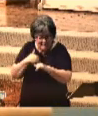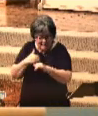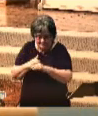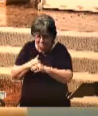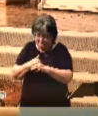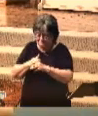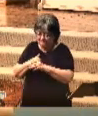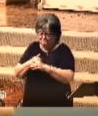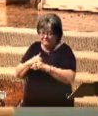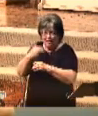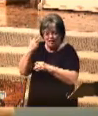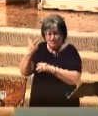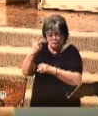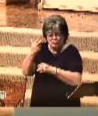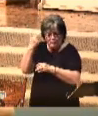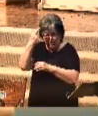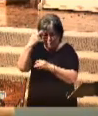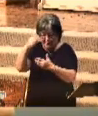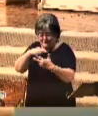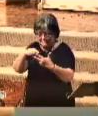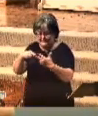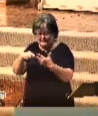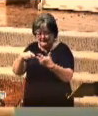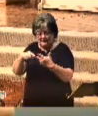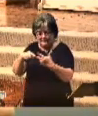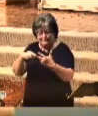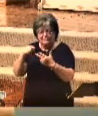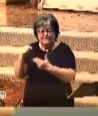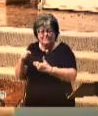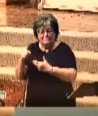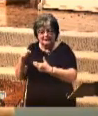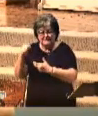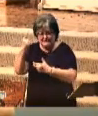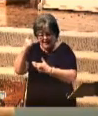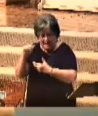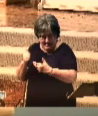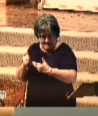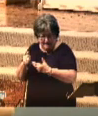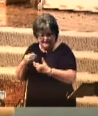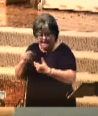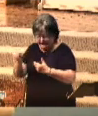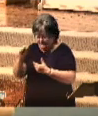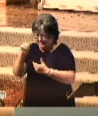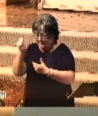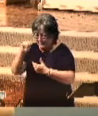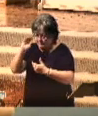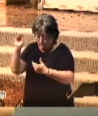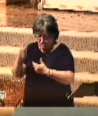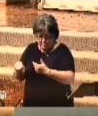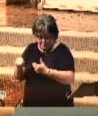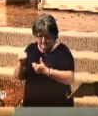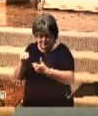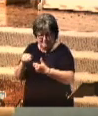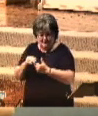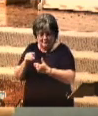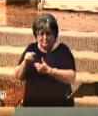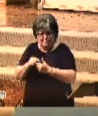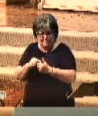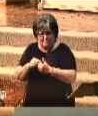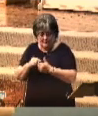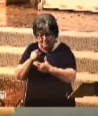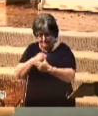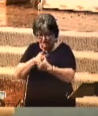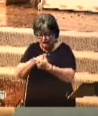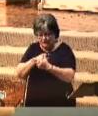Let me give you three reasons to tithe. The lowest reason to tithe, to give 10%, to get that first 10% to the Lord, the lowest